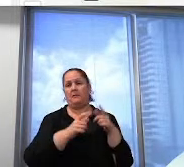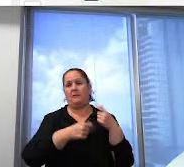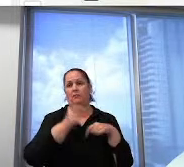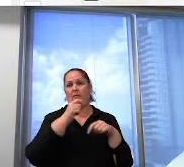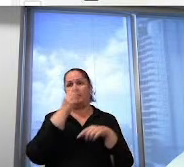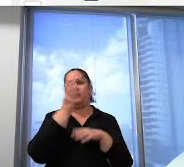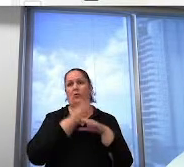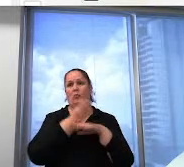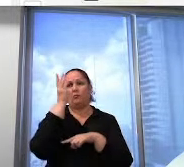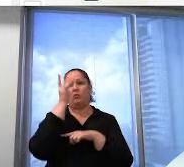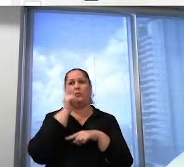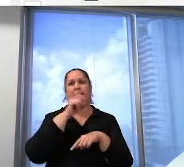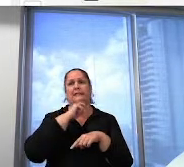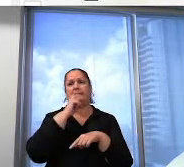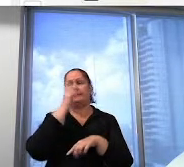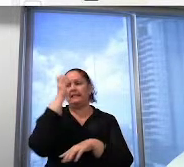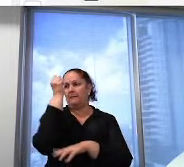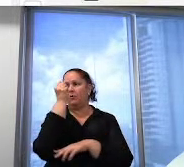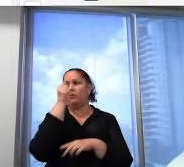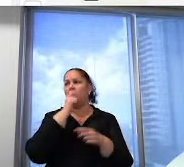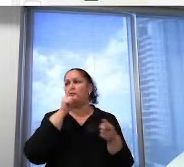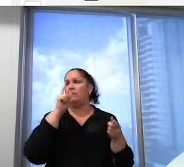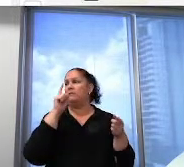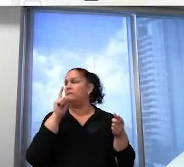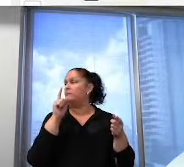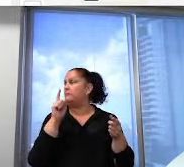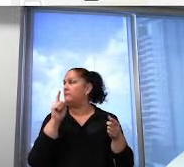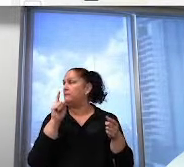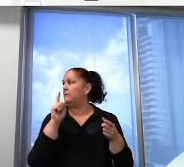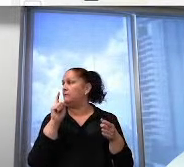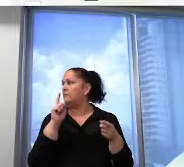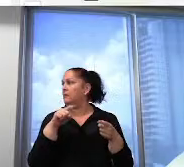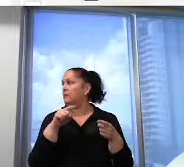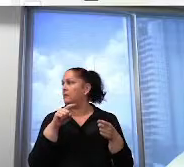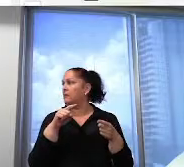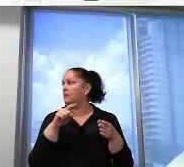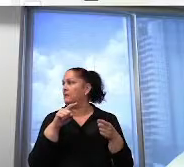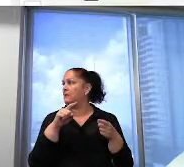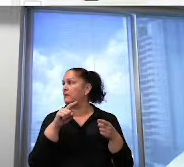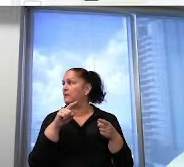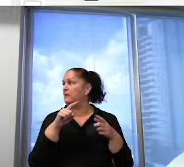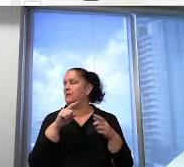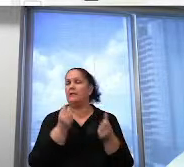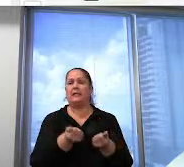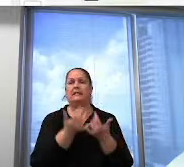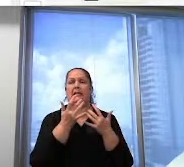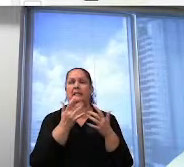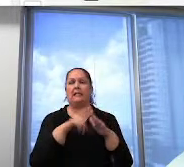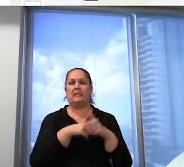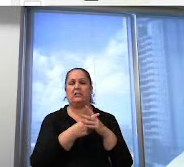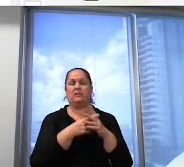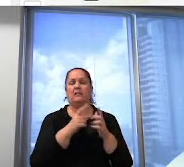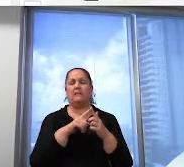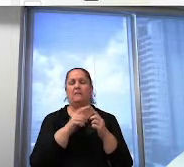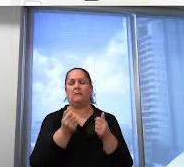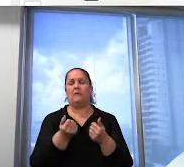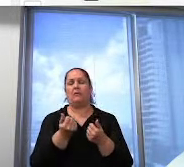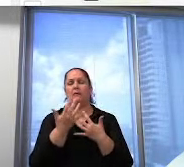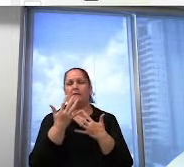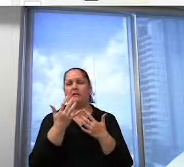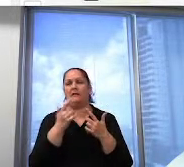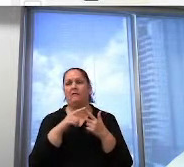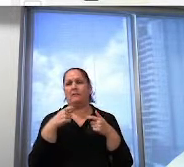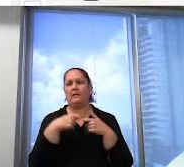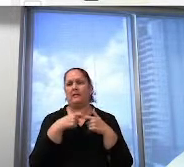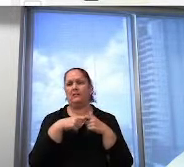with it, replace wood pole with steel poles, which reduces the likelihood of initiated events from a wildfire